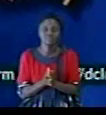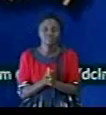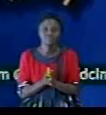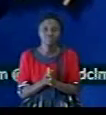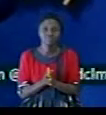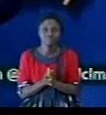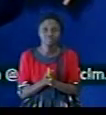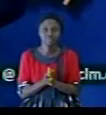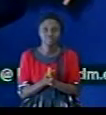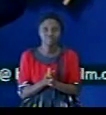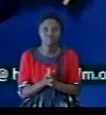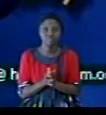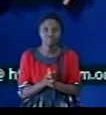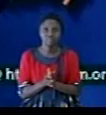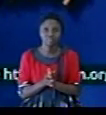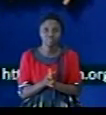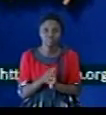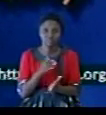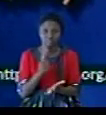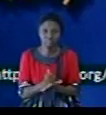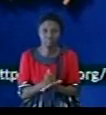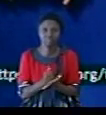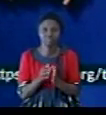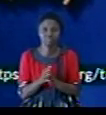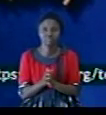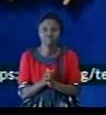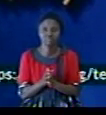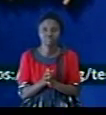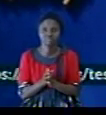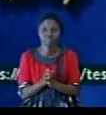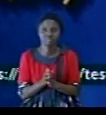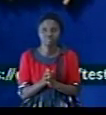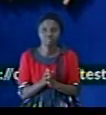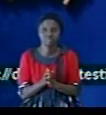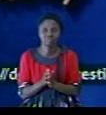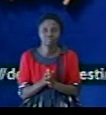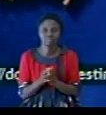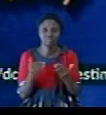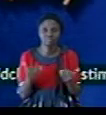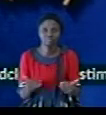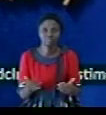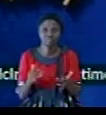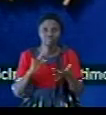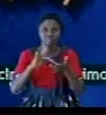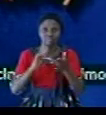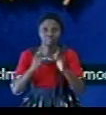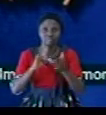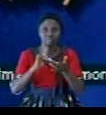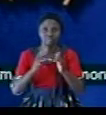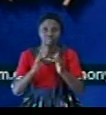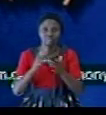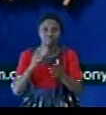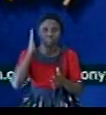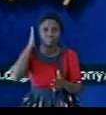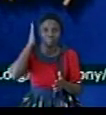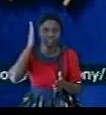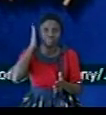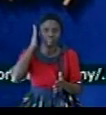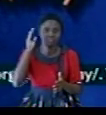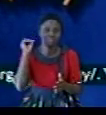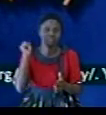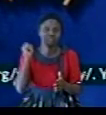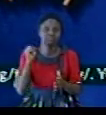Amen. We're now switching on to social media platforms. We have miracles happening